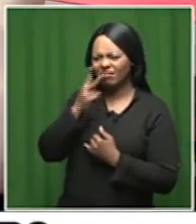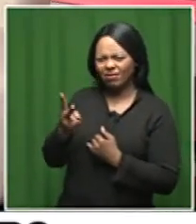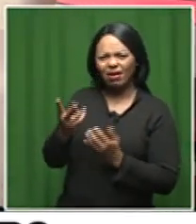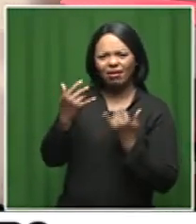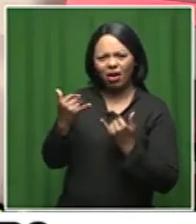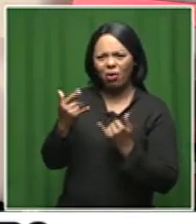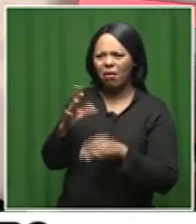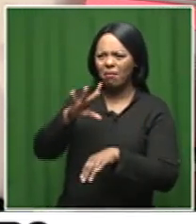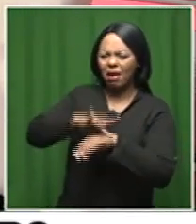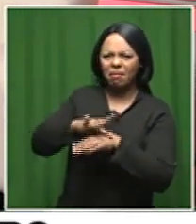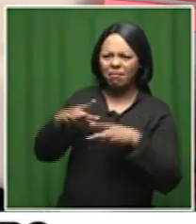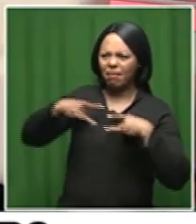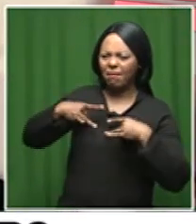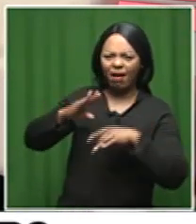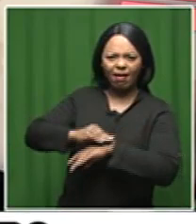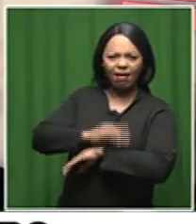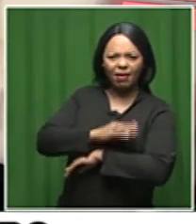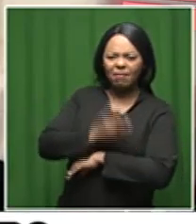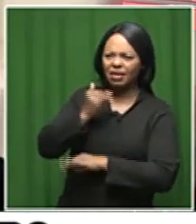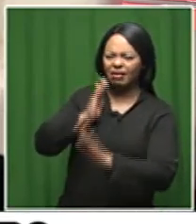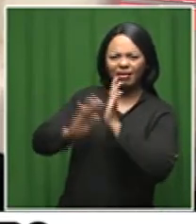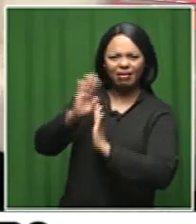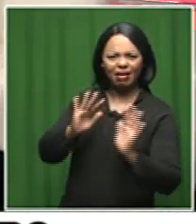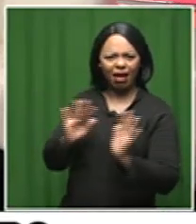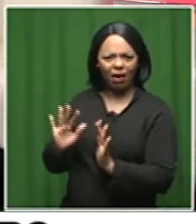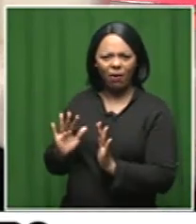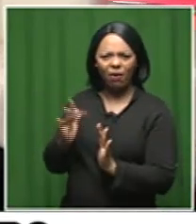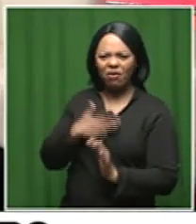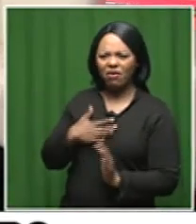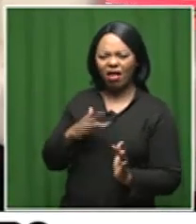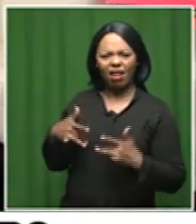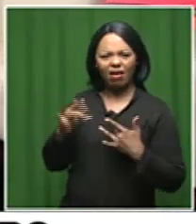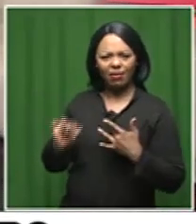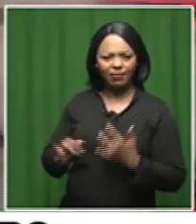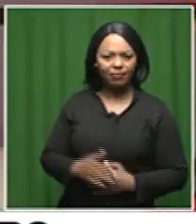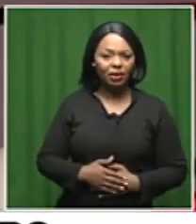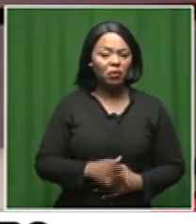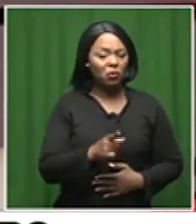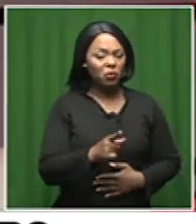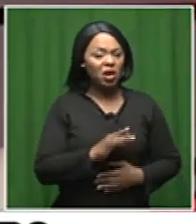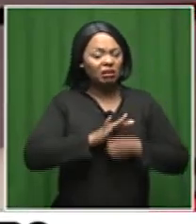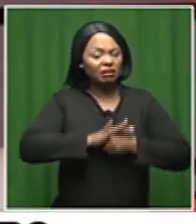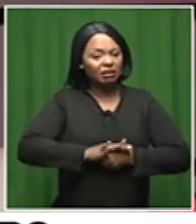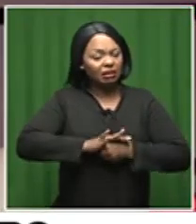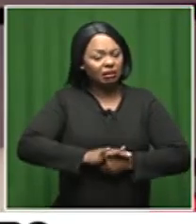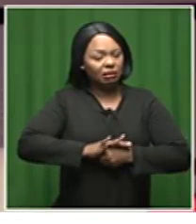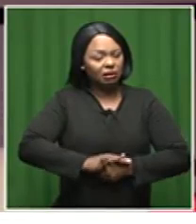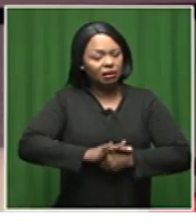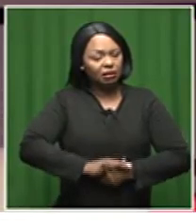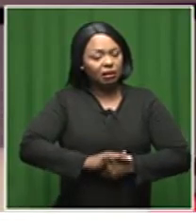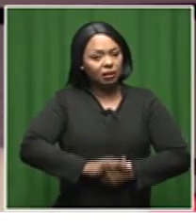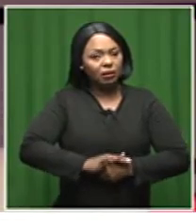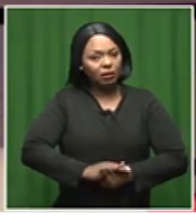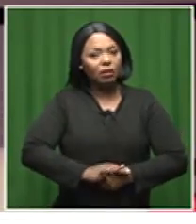you're being told all kinds of things. Take us through that time in your life. It's a very difficult time, and it's very overwhelming because very few of us are